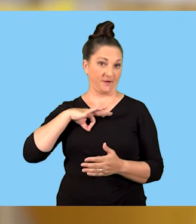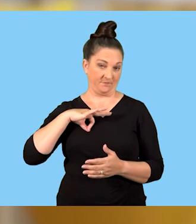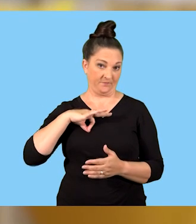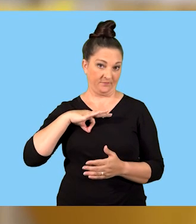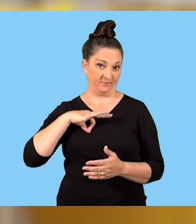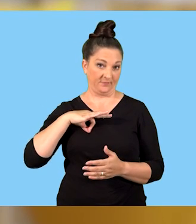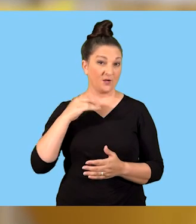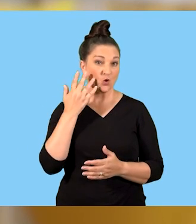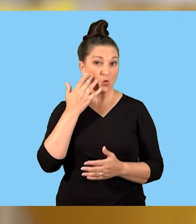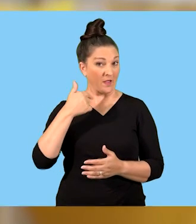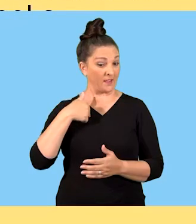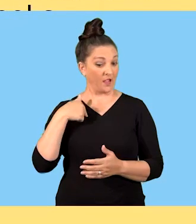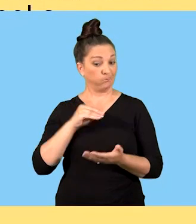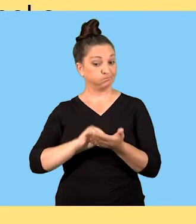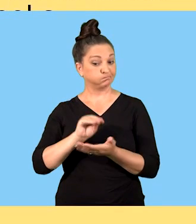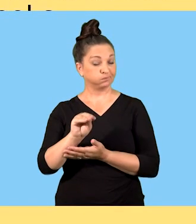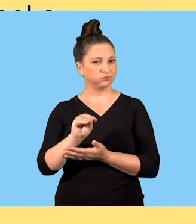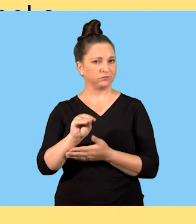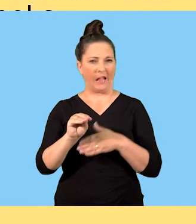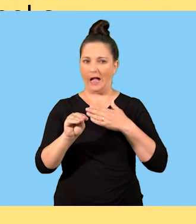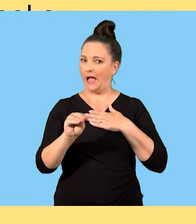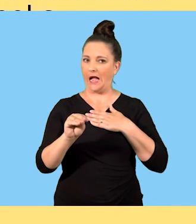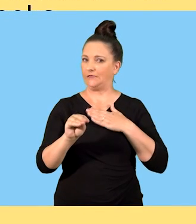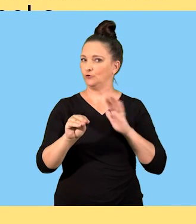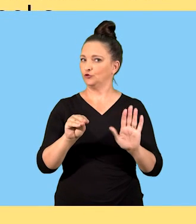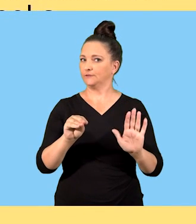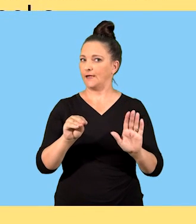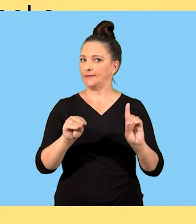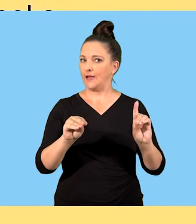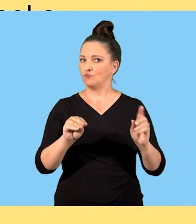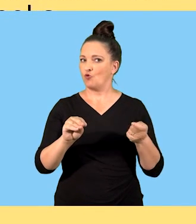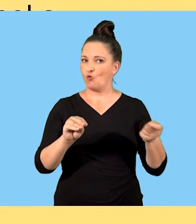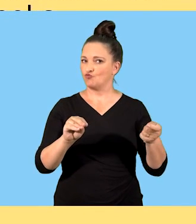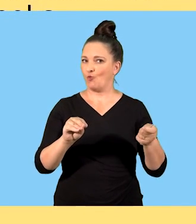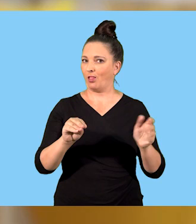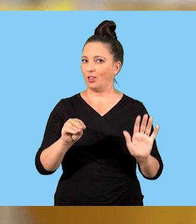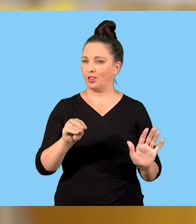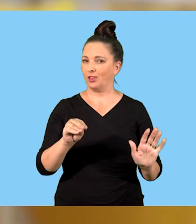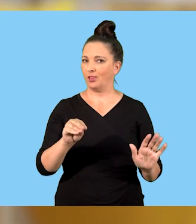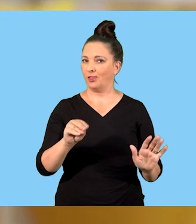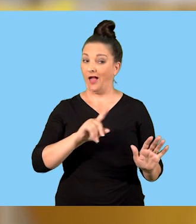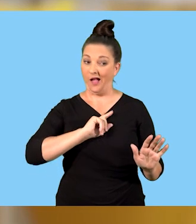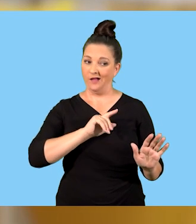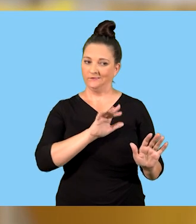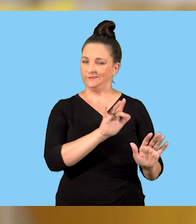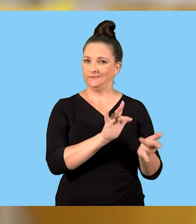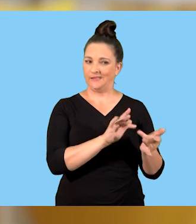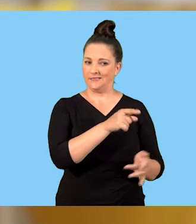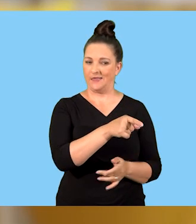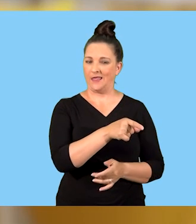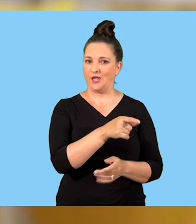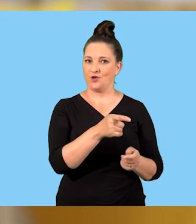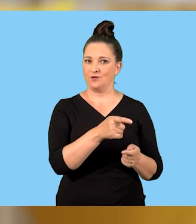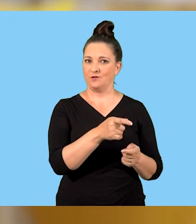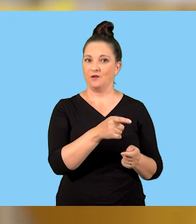noticed that when I did these entries, I did not touch the debtor's control? Why did I not touch debtor's